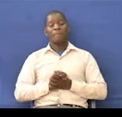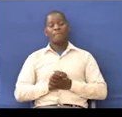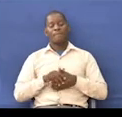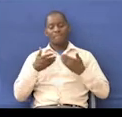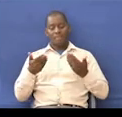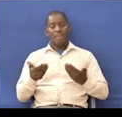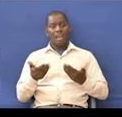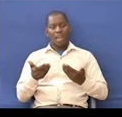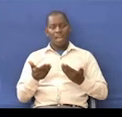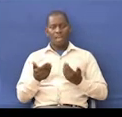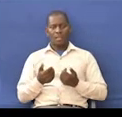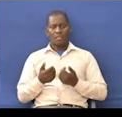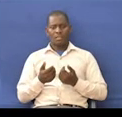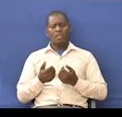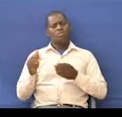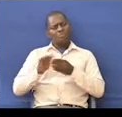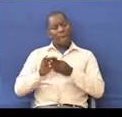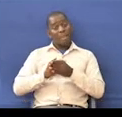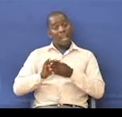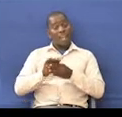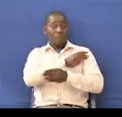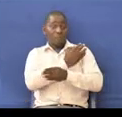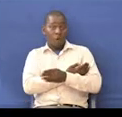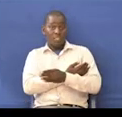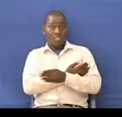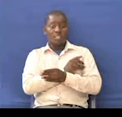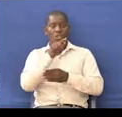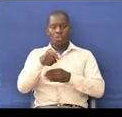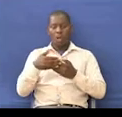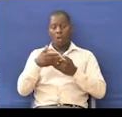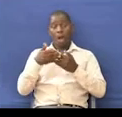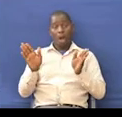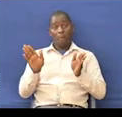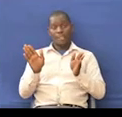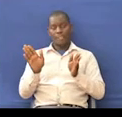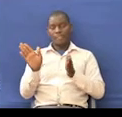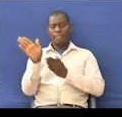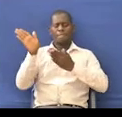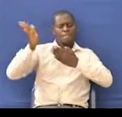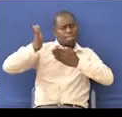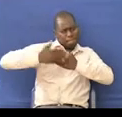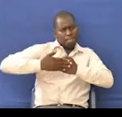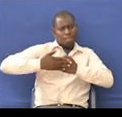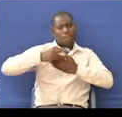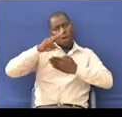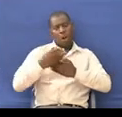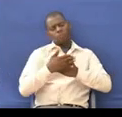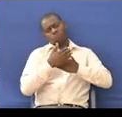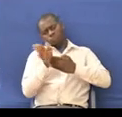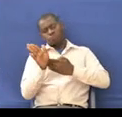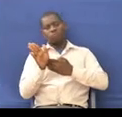we just apply force to open or close doors or windows.